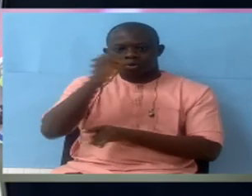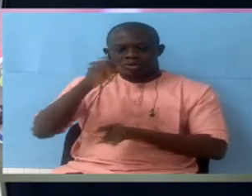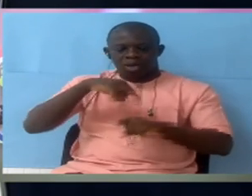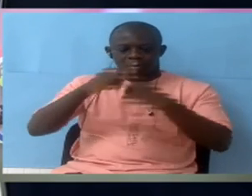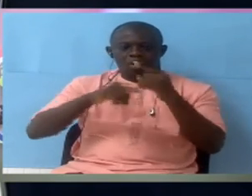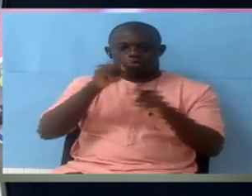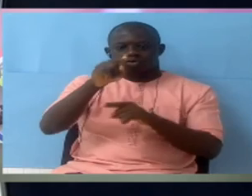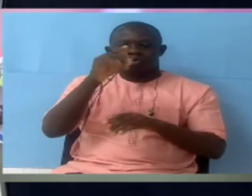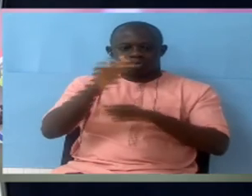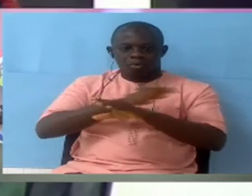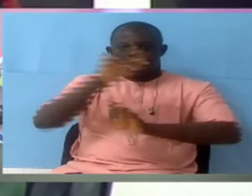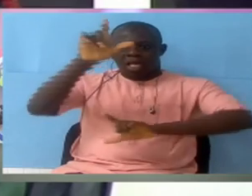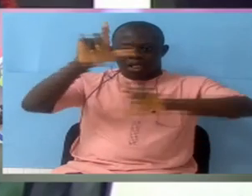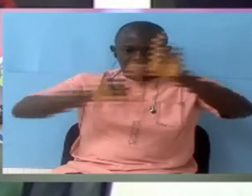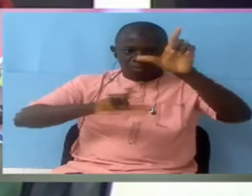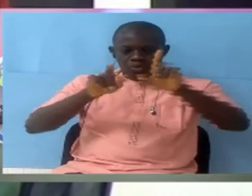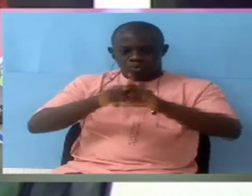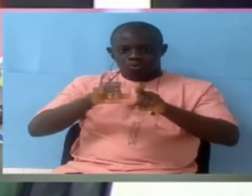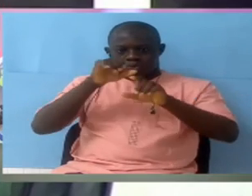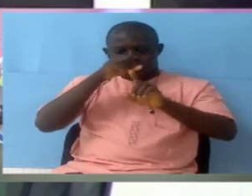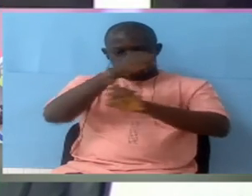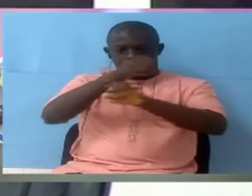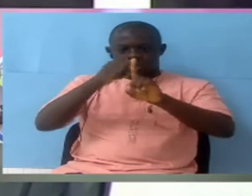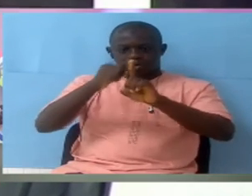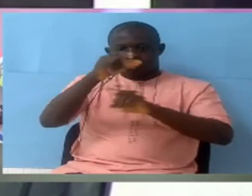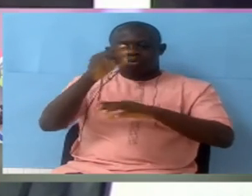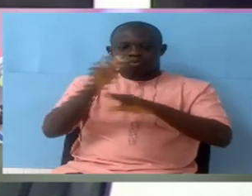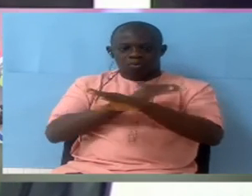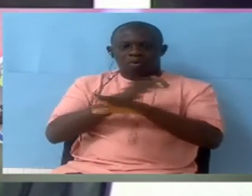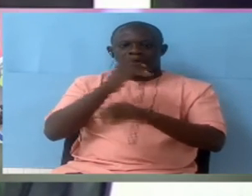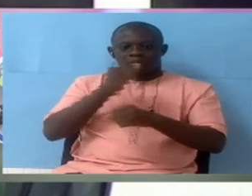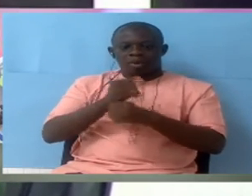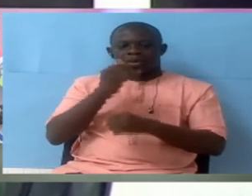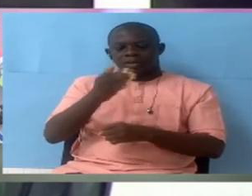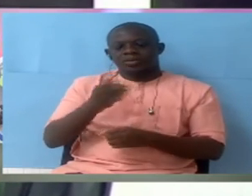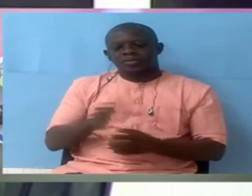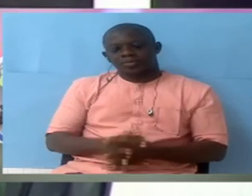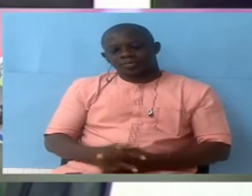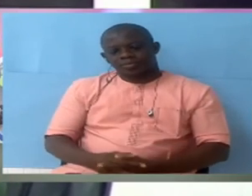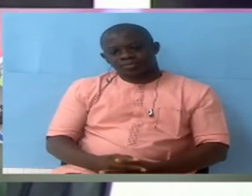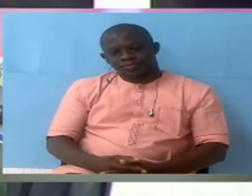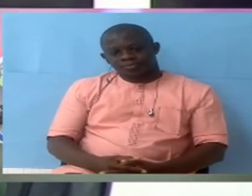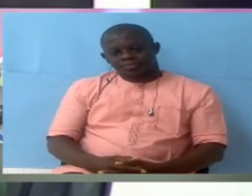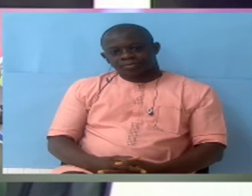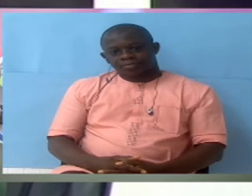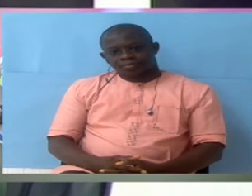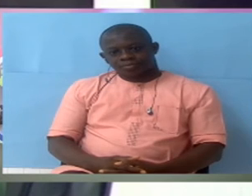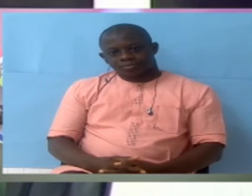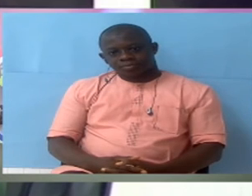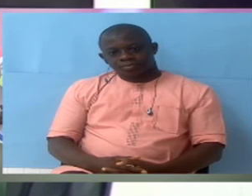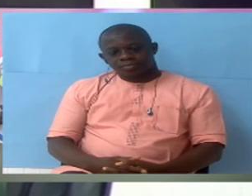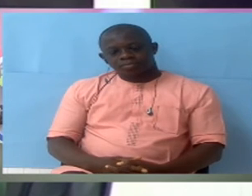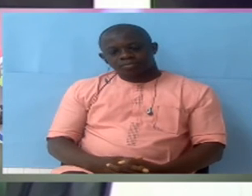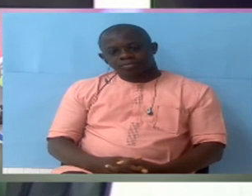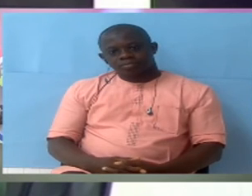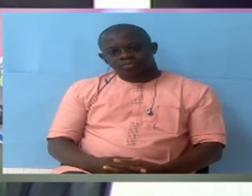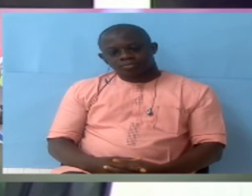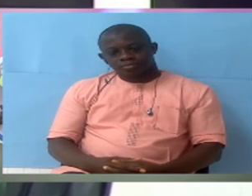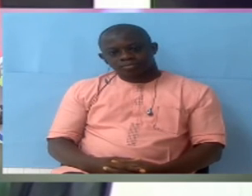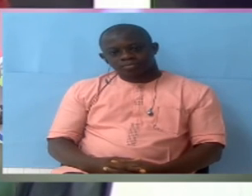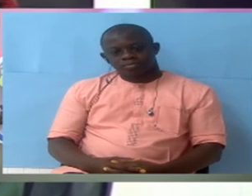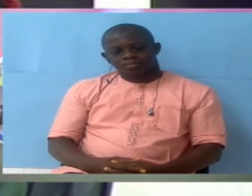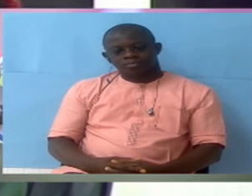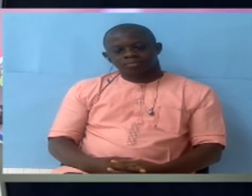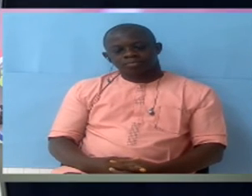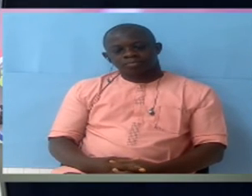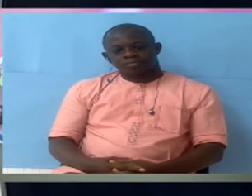you were in? Yes. Wow. Moy nanga melon anam banga melon lim gis motax muy walulu.